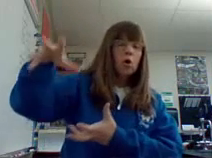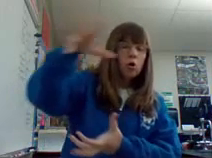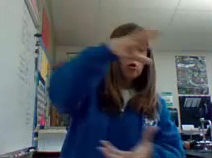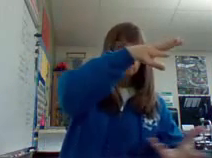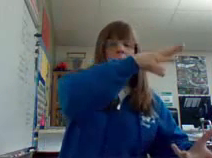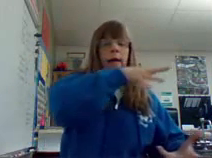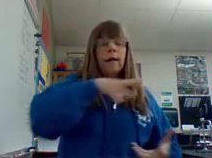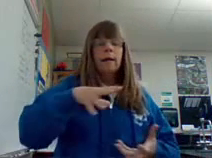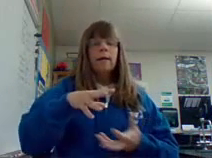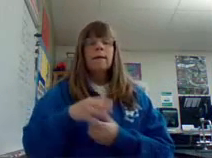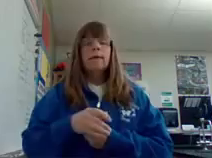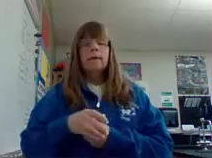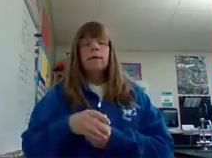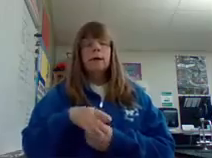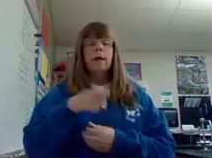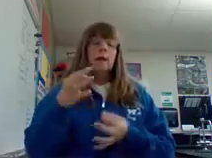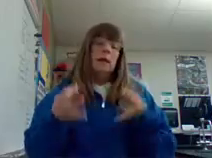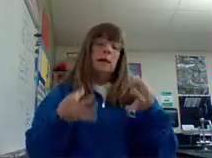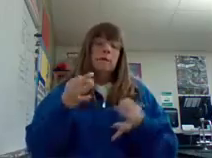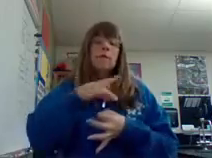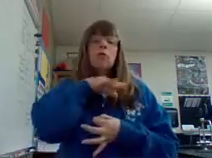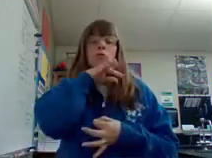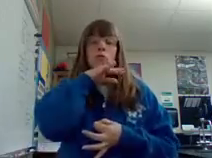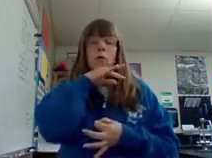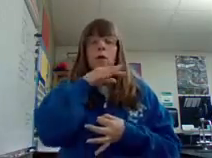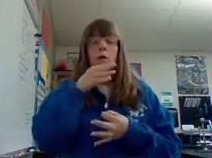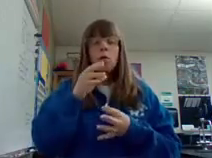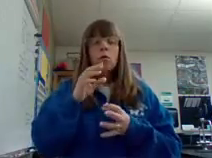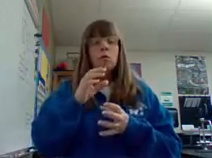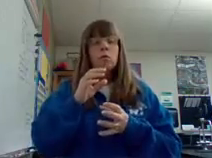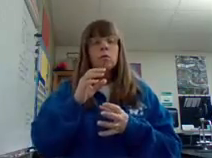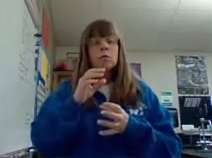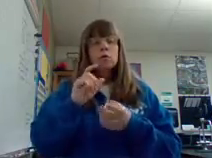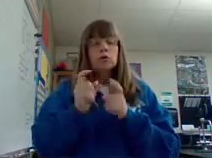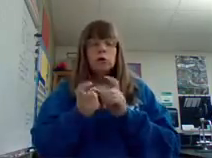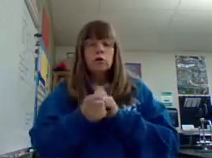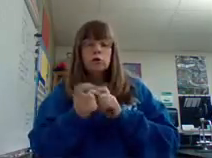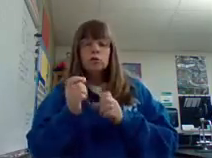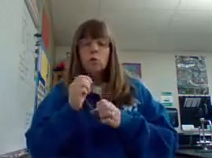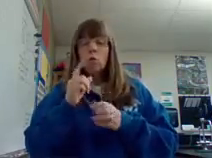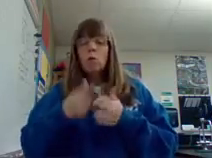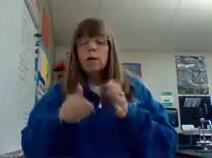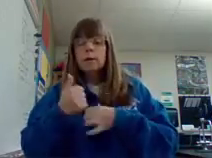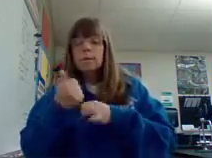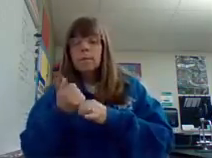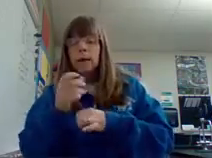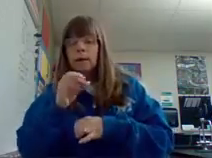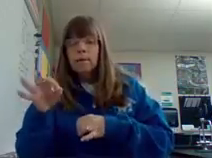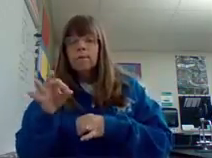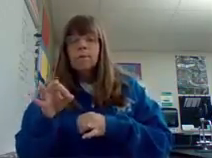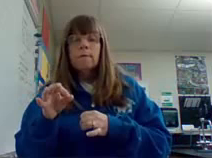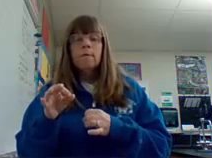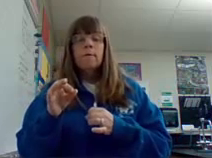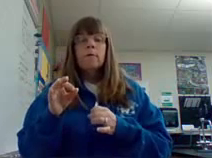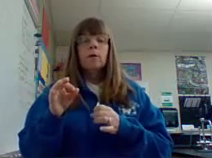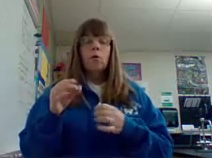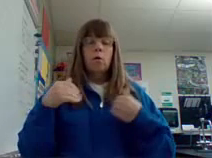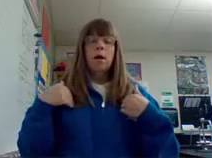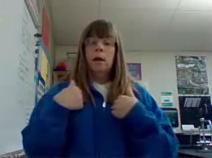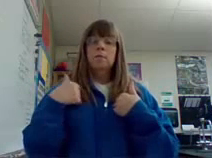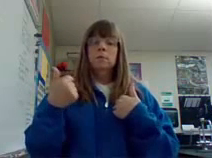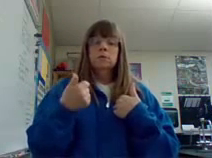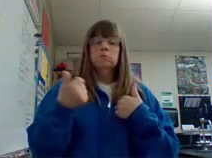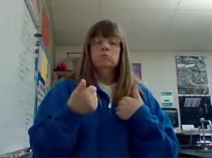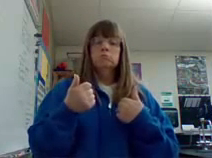the soil composition, so it depends on what the soil's made out of, And then wildlife itself can actually change things,